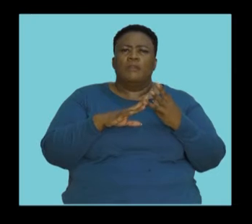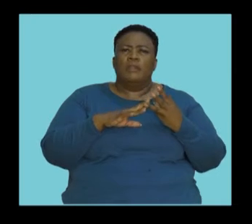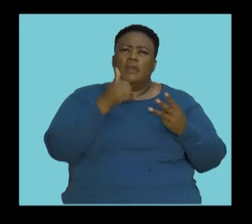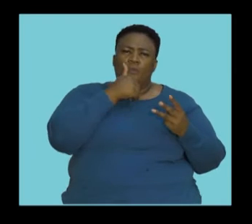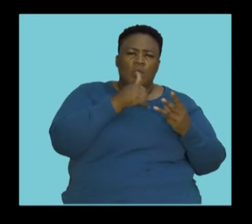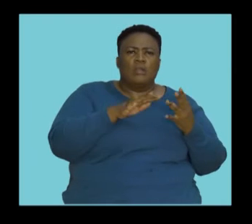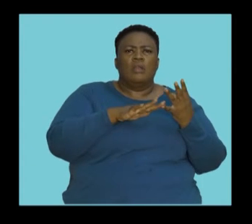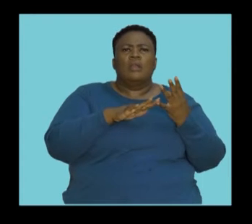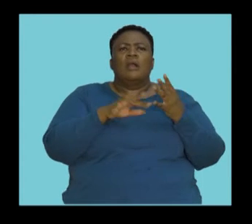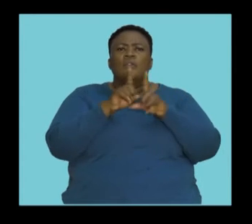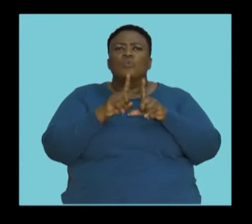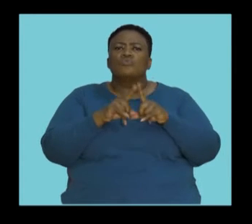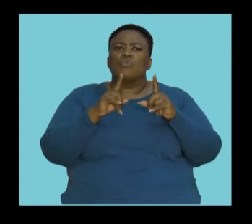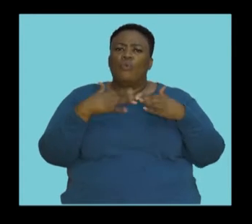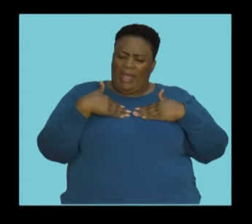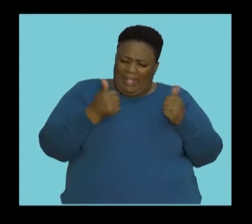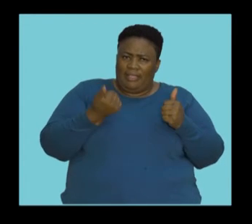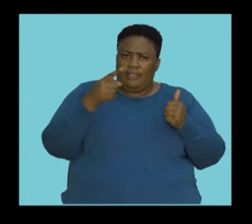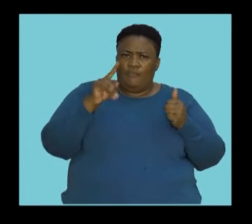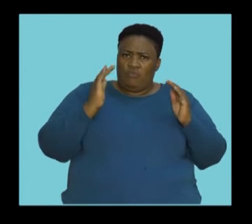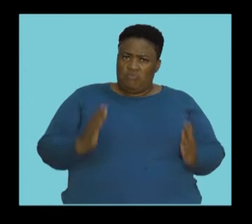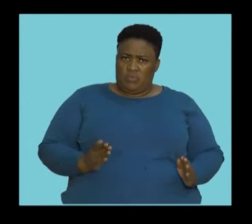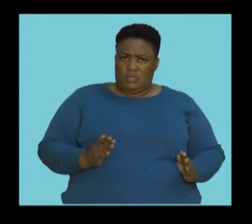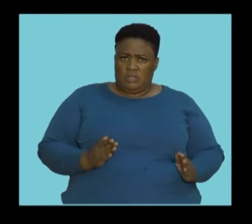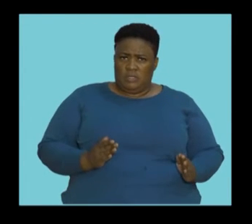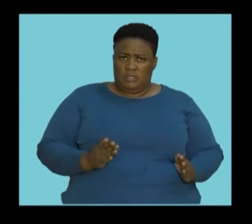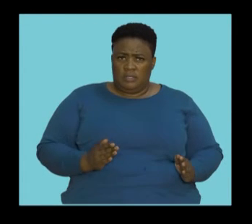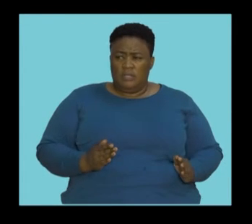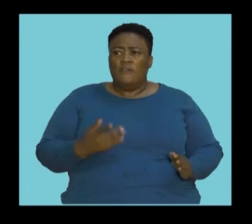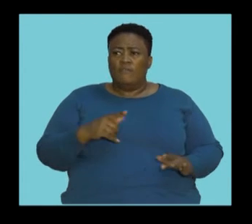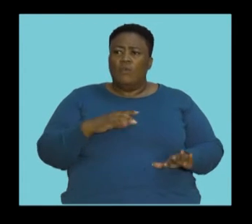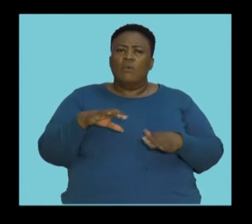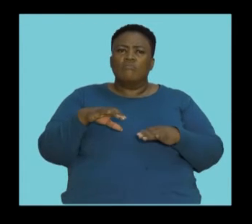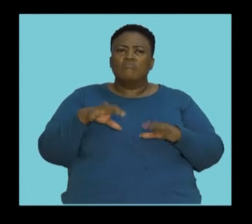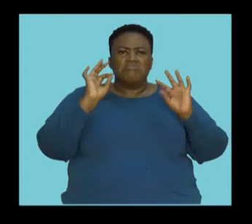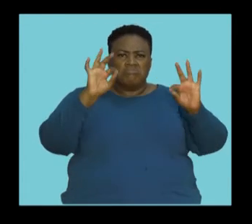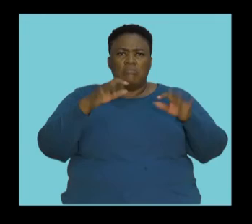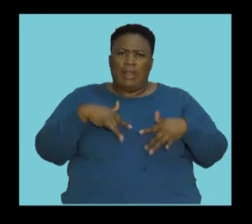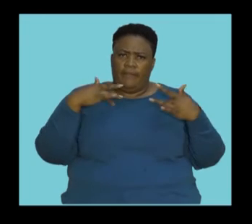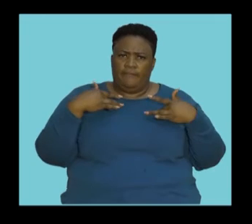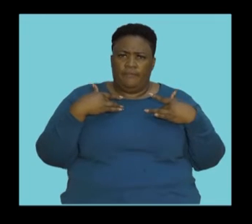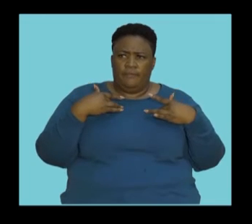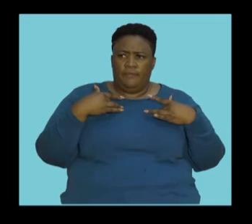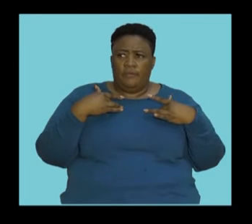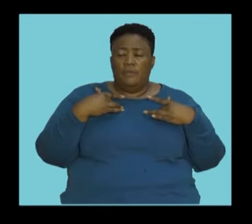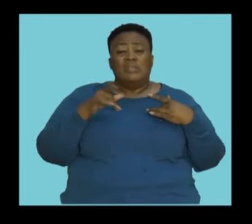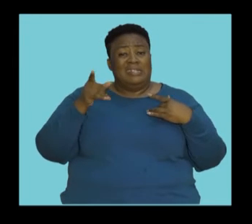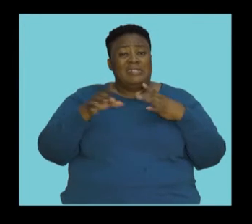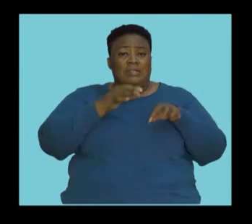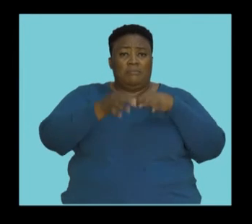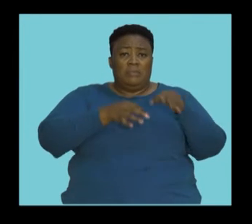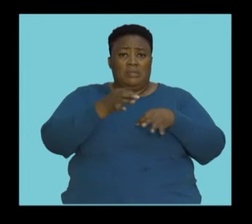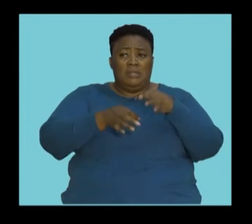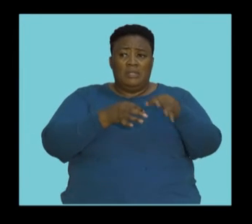the dietary needs and food preferences for an active and healthy life. And this was a definition